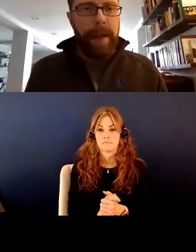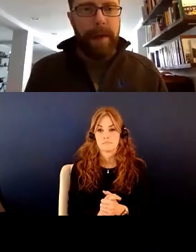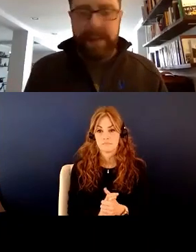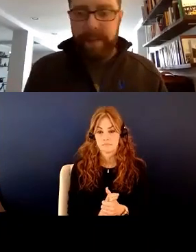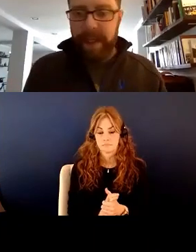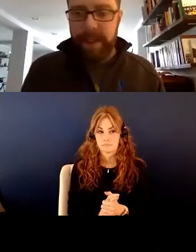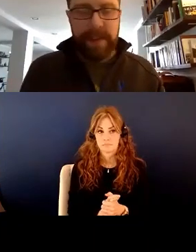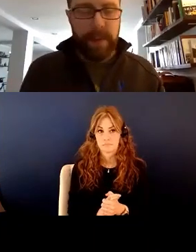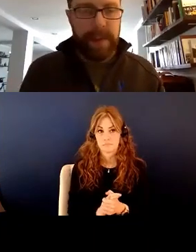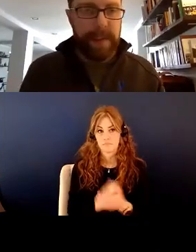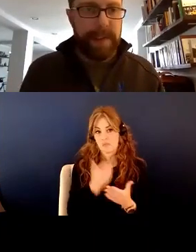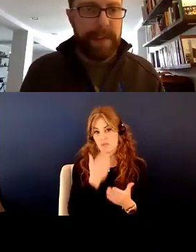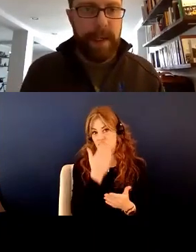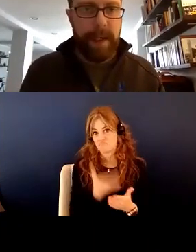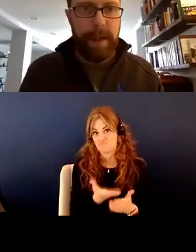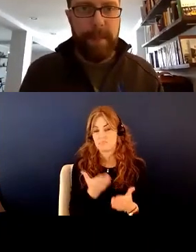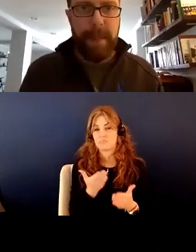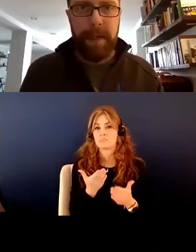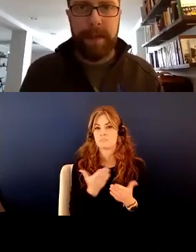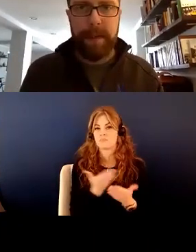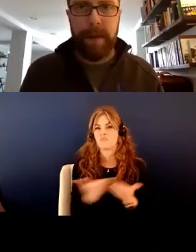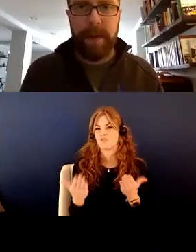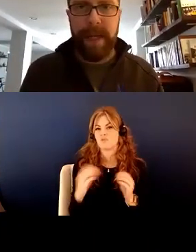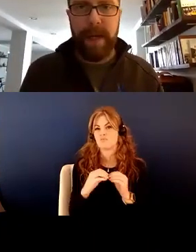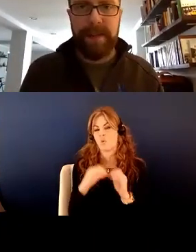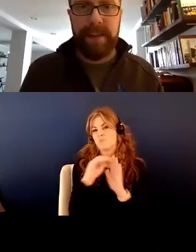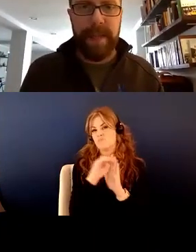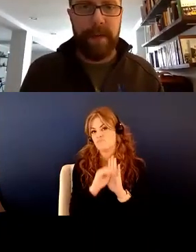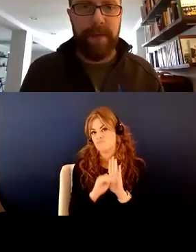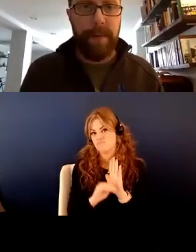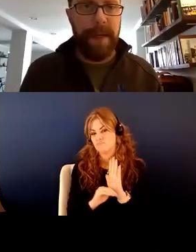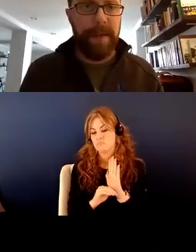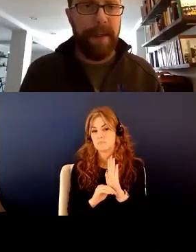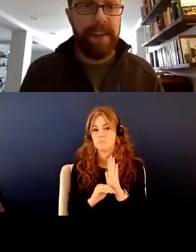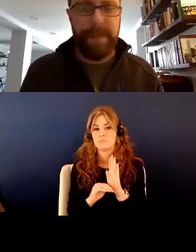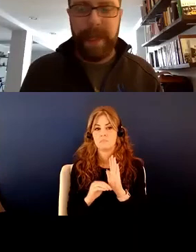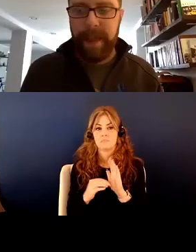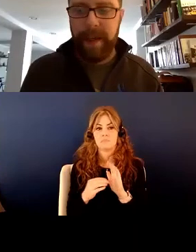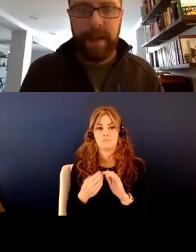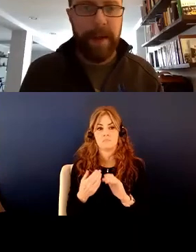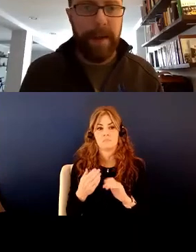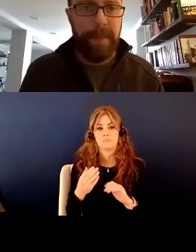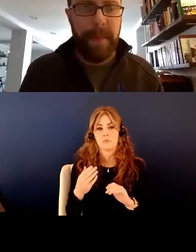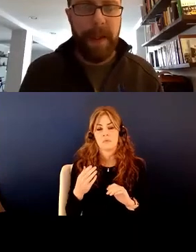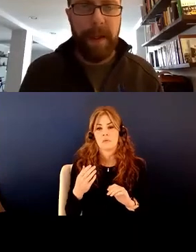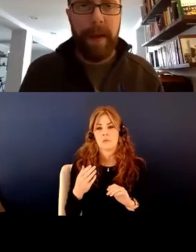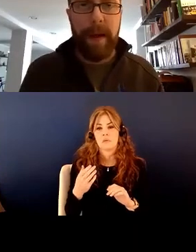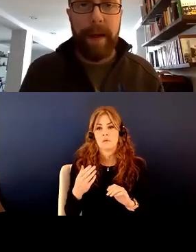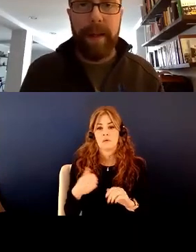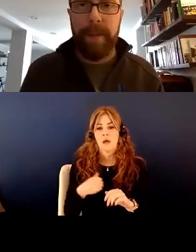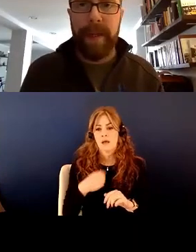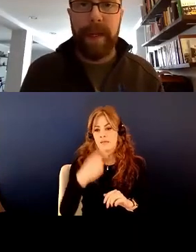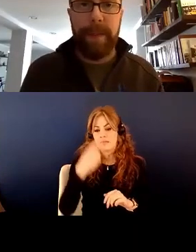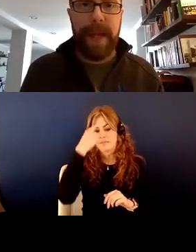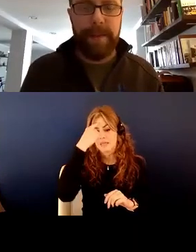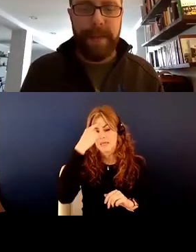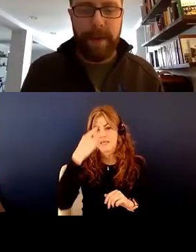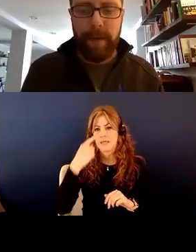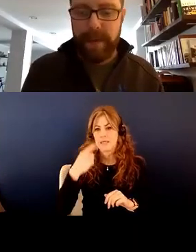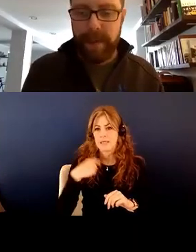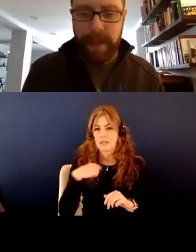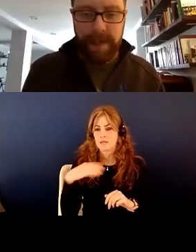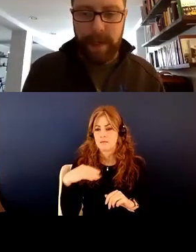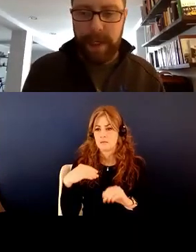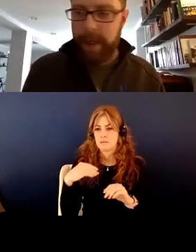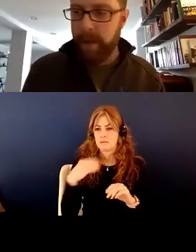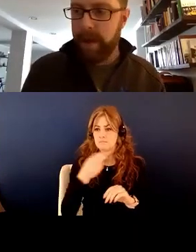And here's some other resources to learn about systematic review and meta-analysis. But I think, am I going to pass it back over to